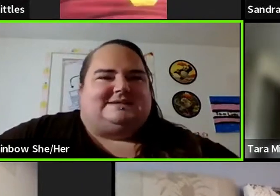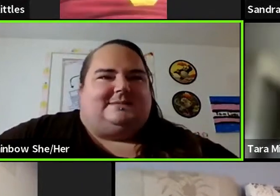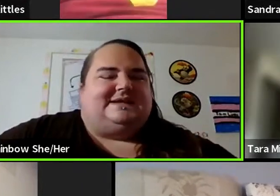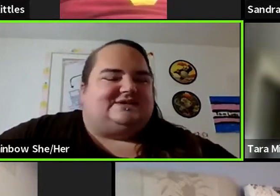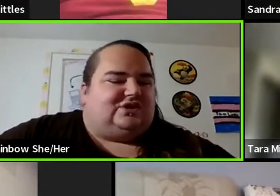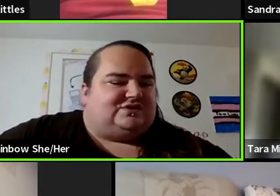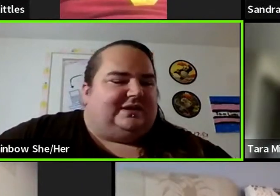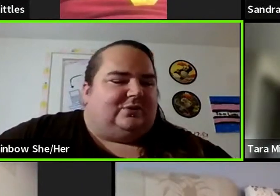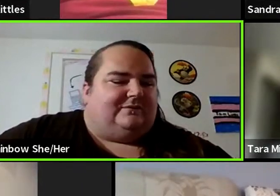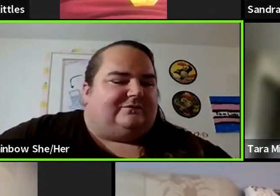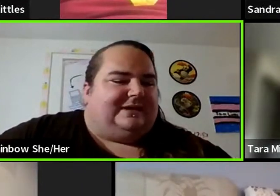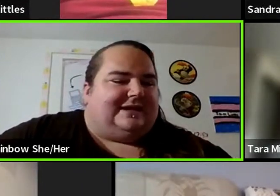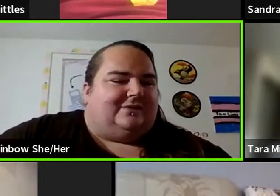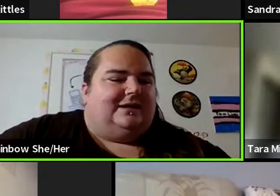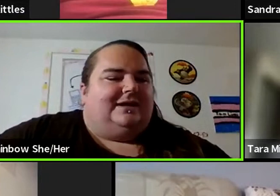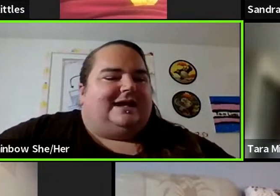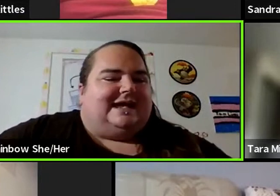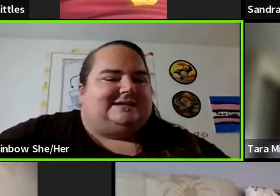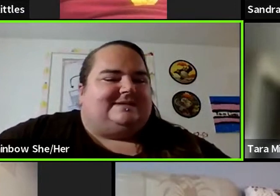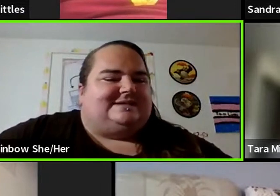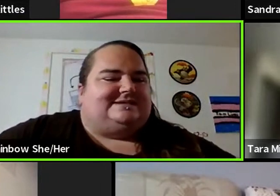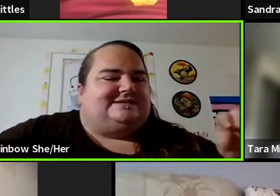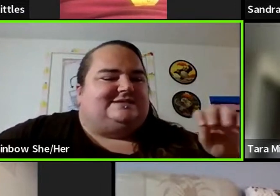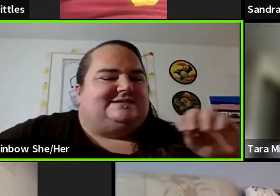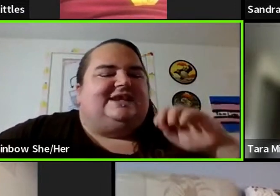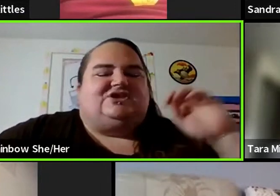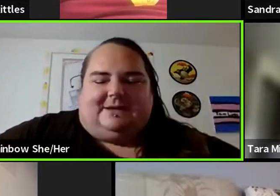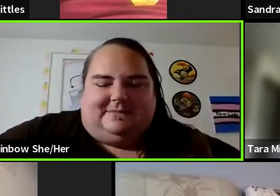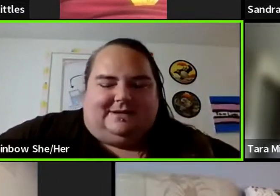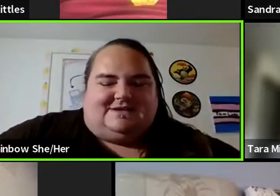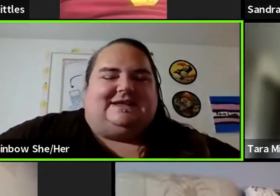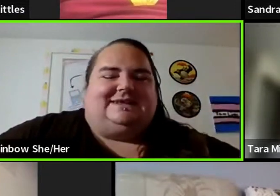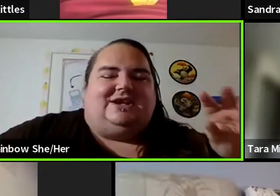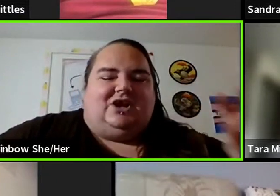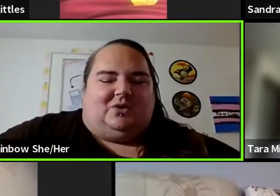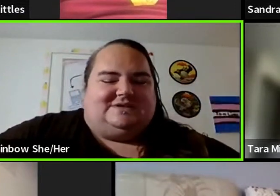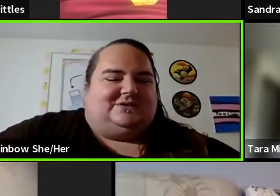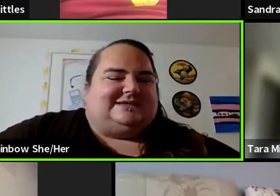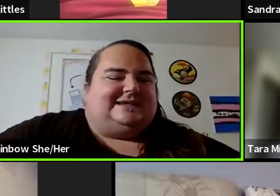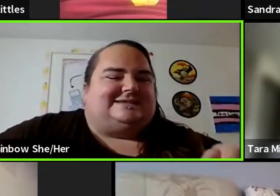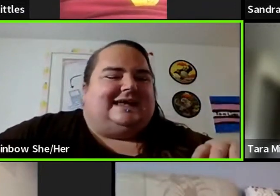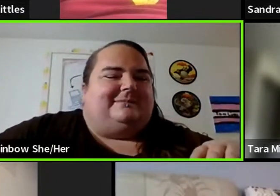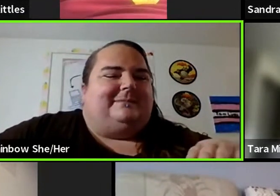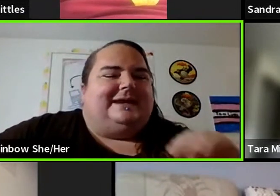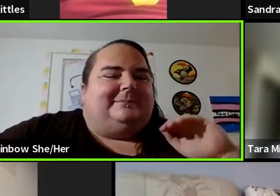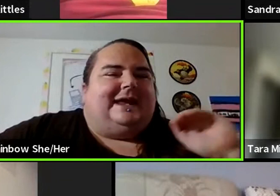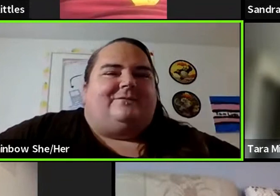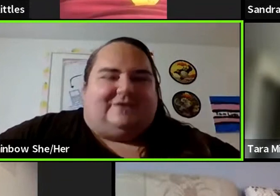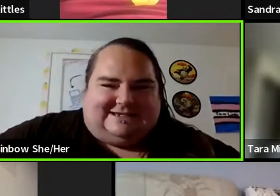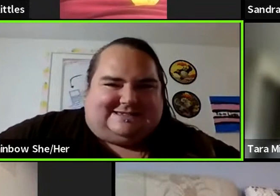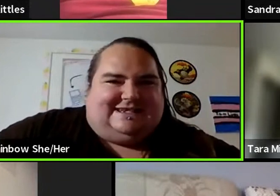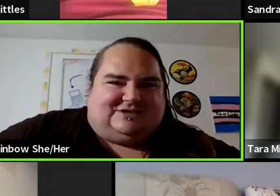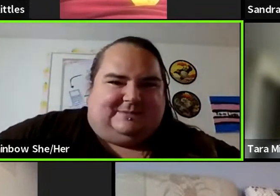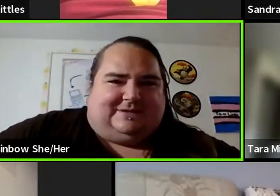what system. But it's also important for me now as an activist to teach them So then they know. So it's like, I'm not getting paid